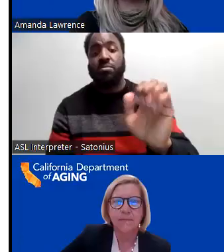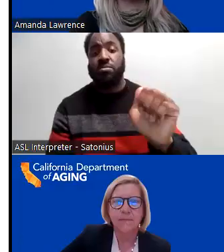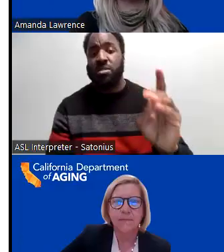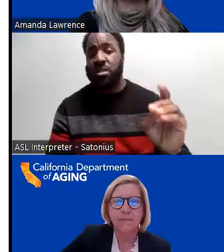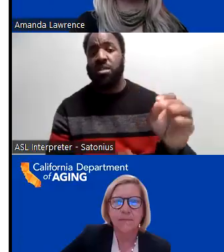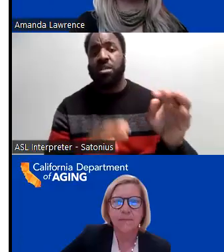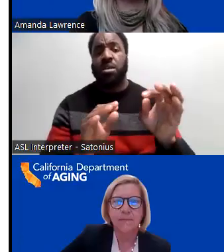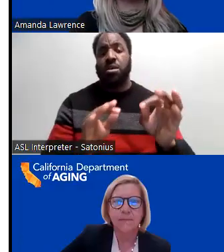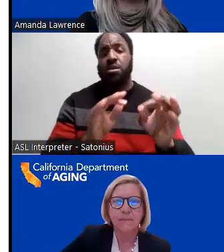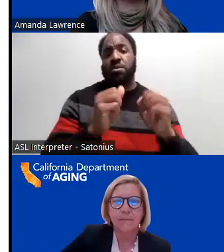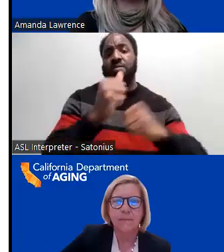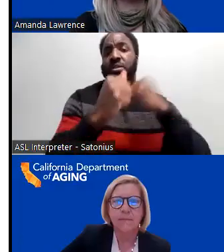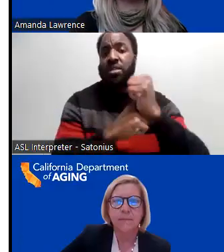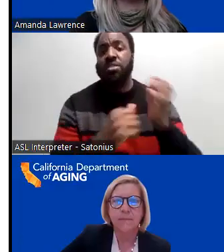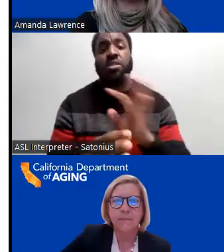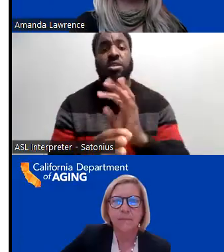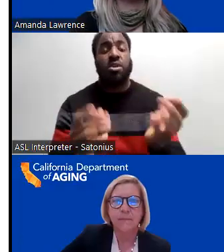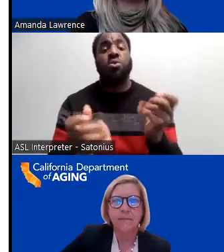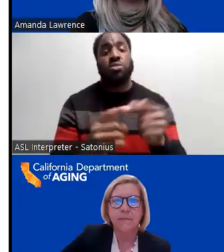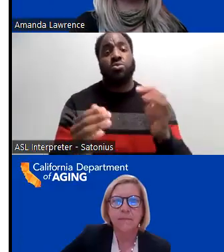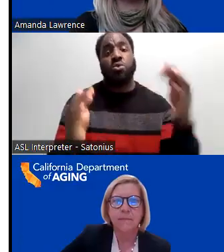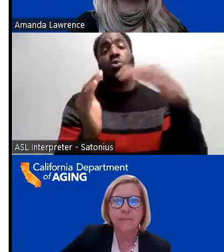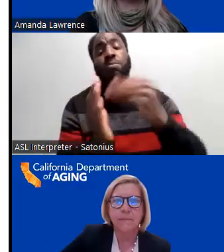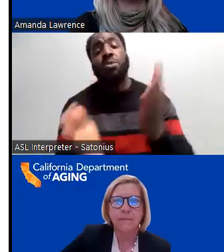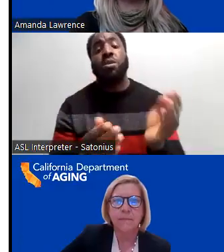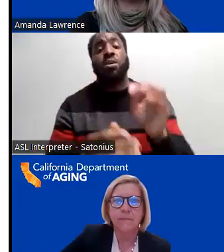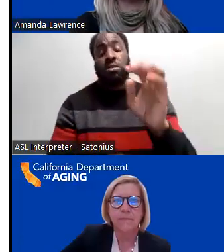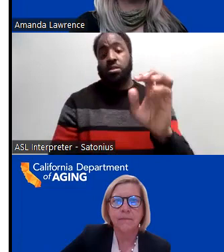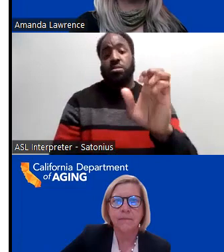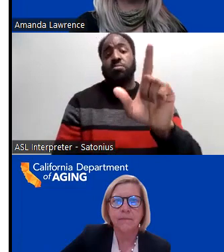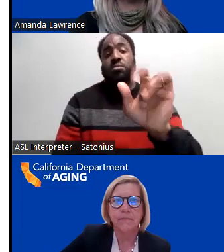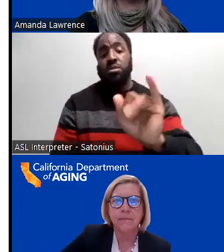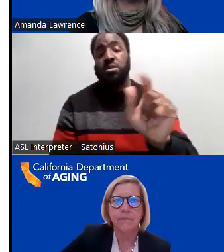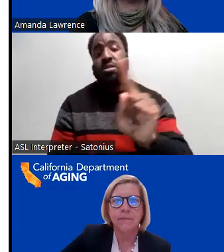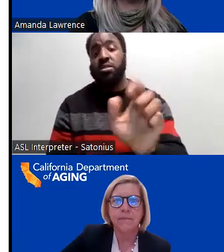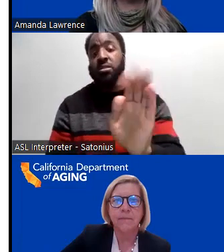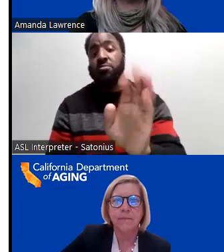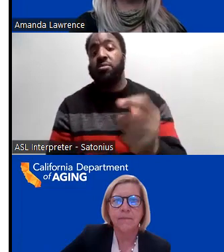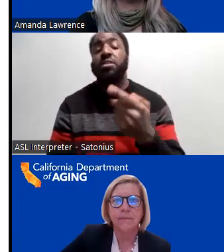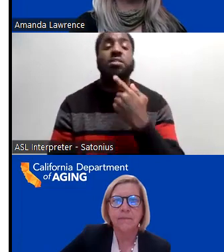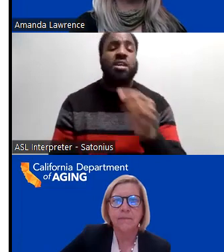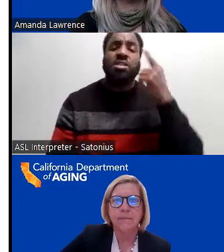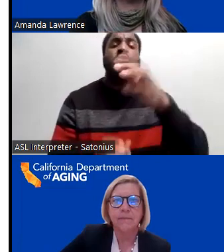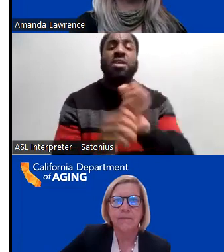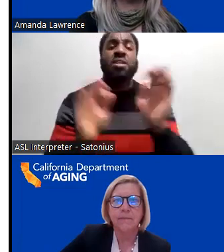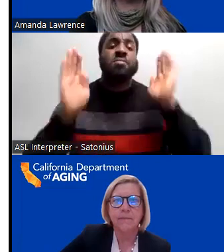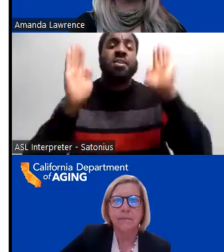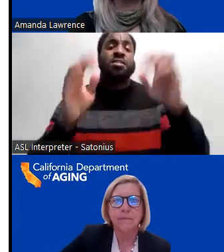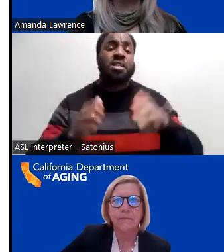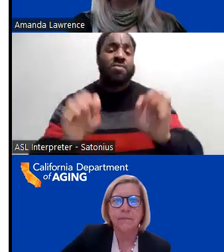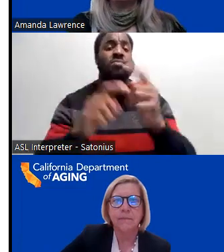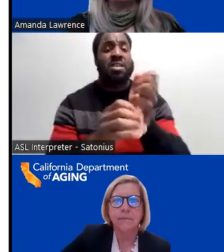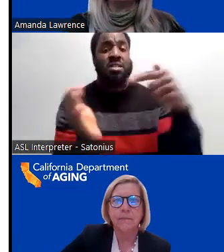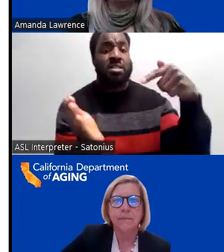echo what Elizabeth said. It is, you've, I think, really made an amazing effort to make this user